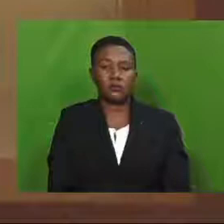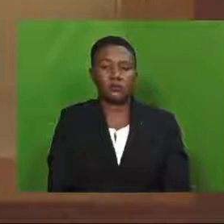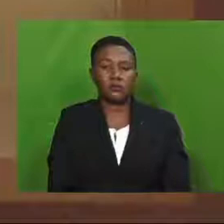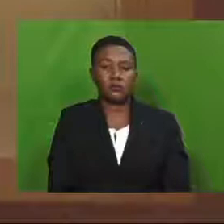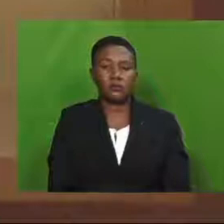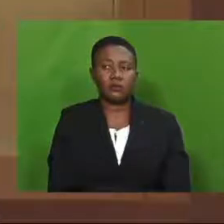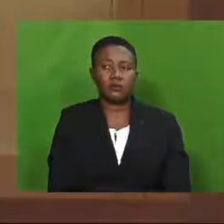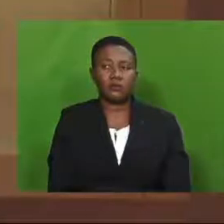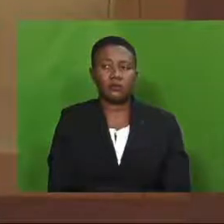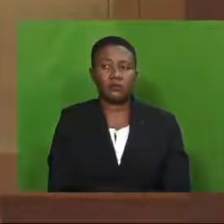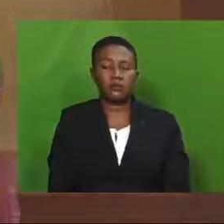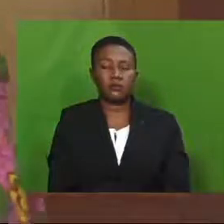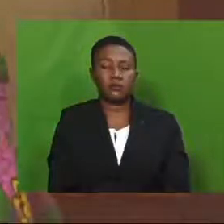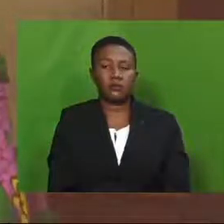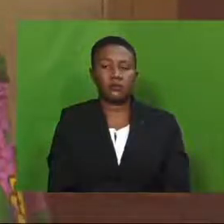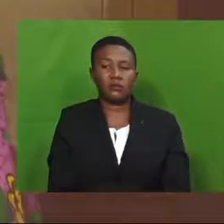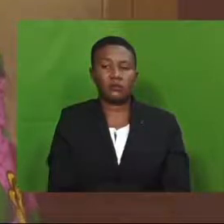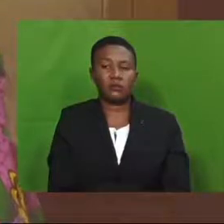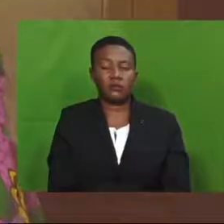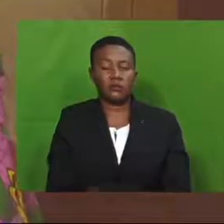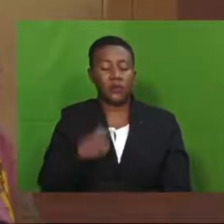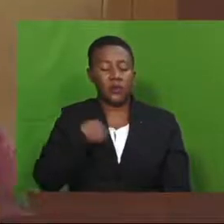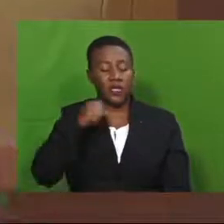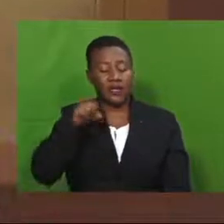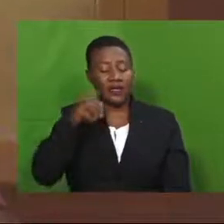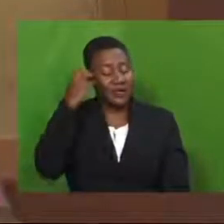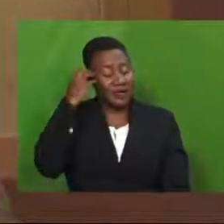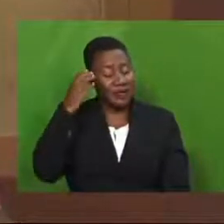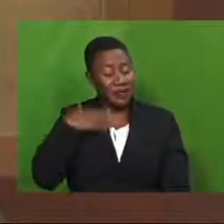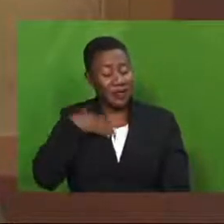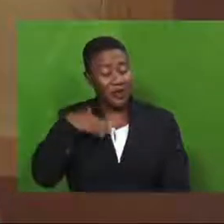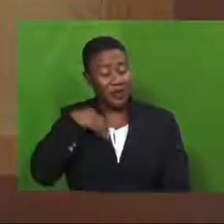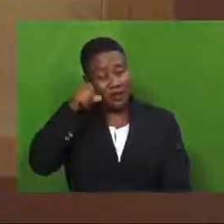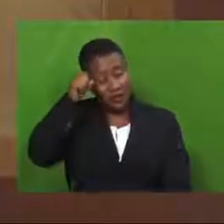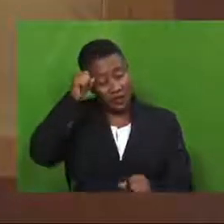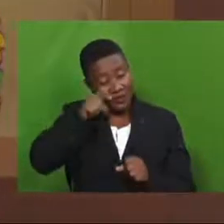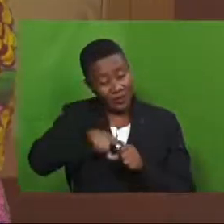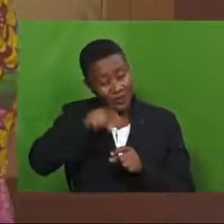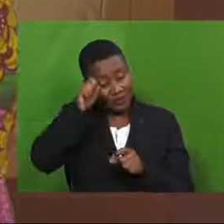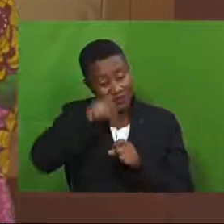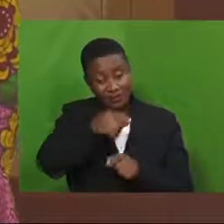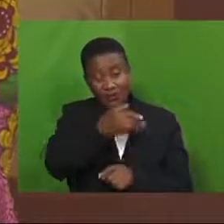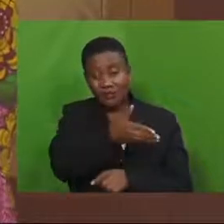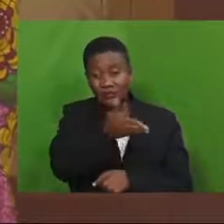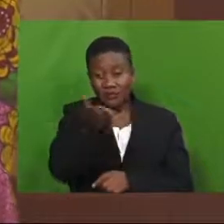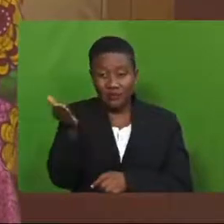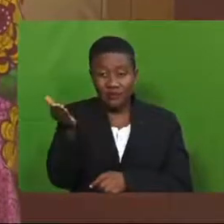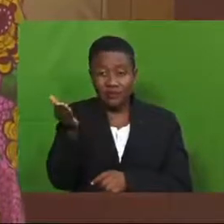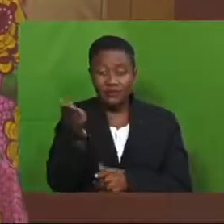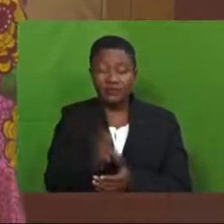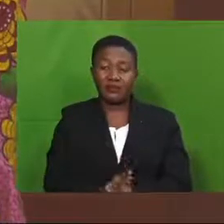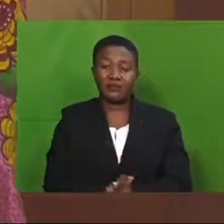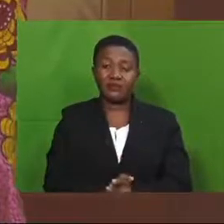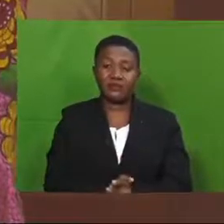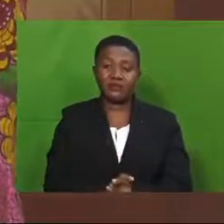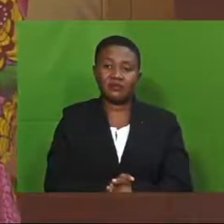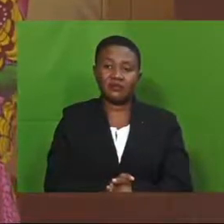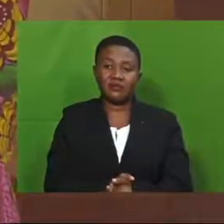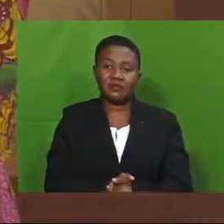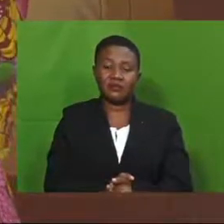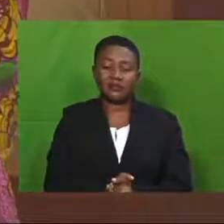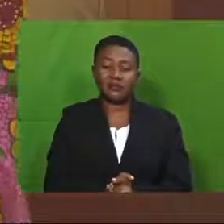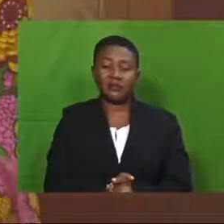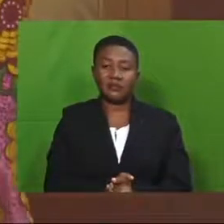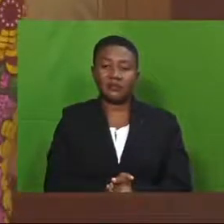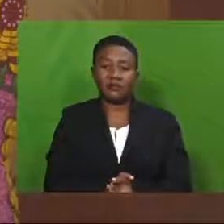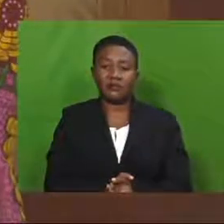And I can hear my colleague and senior Honorable Muntala lamenting